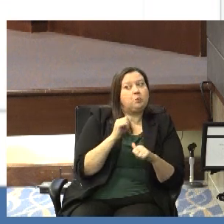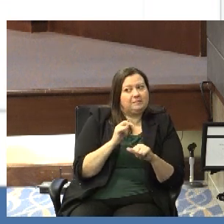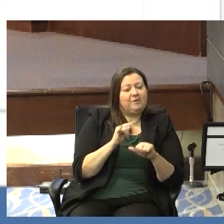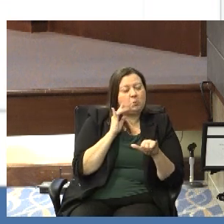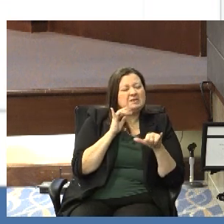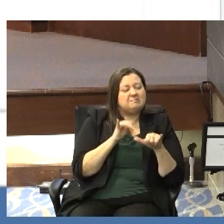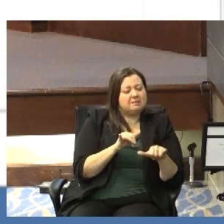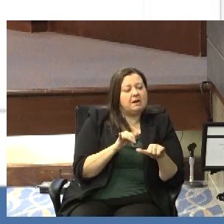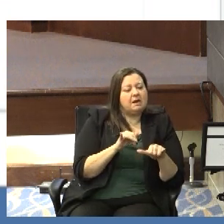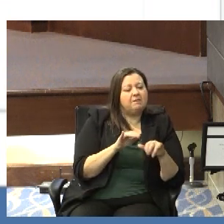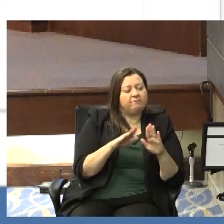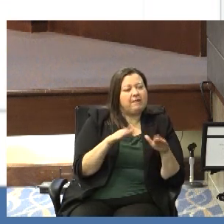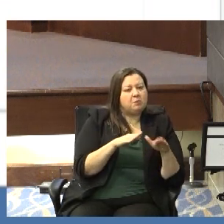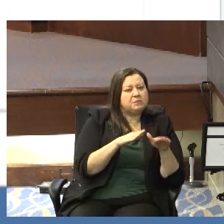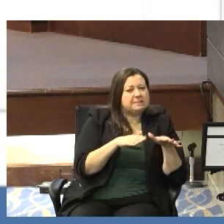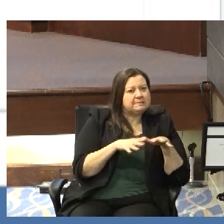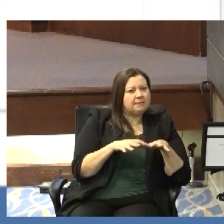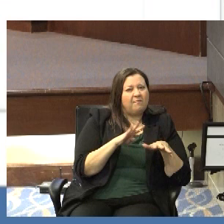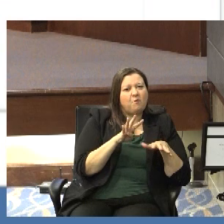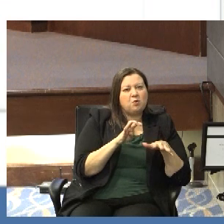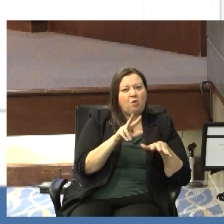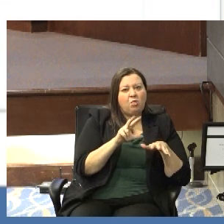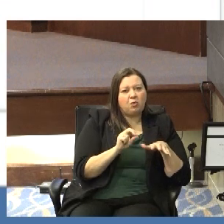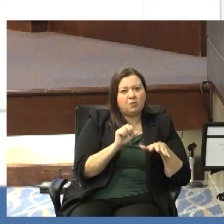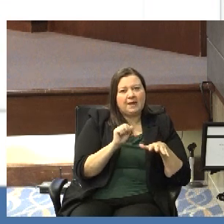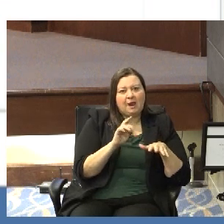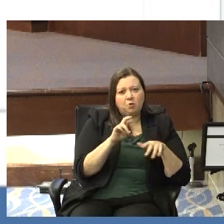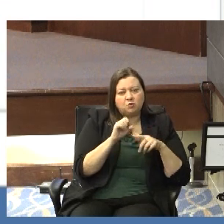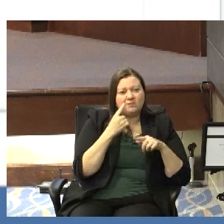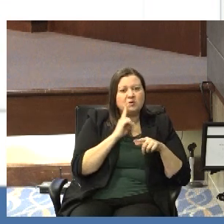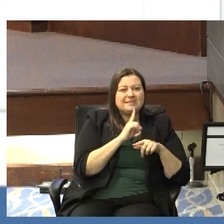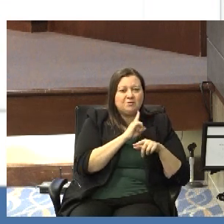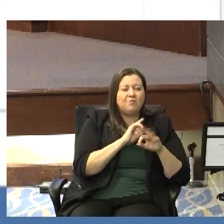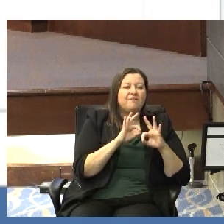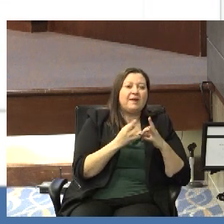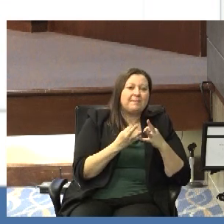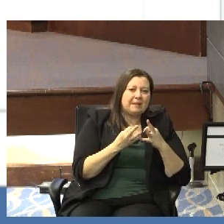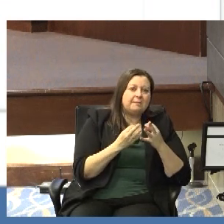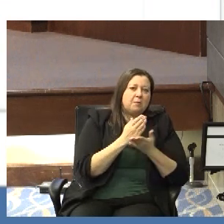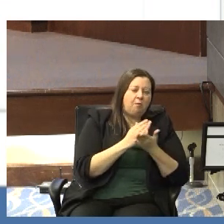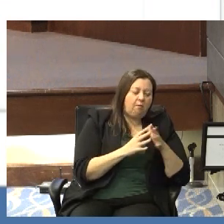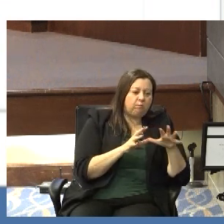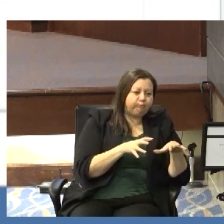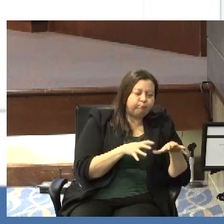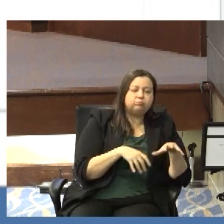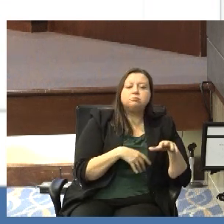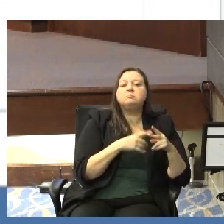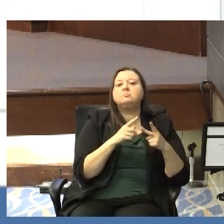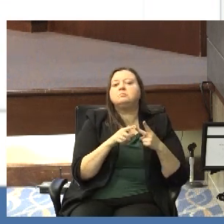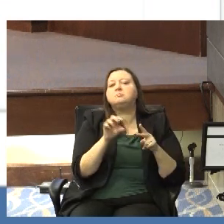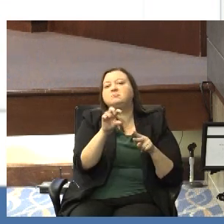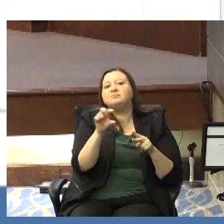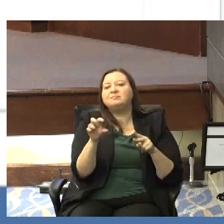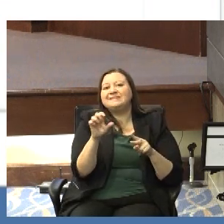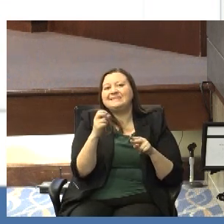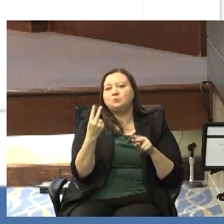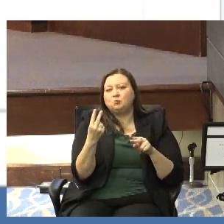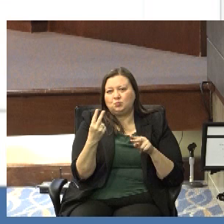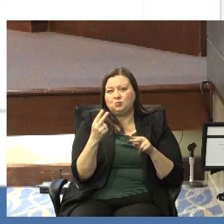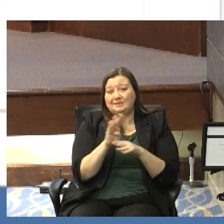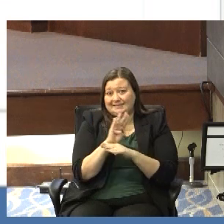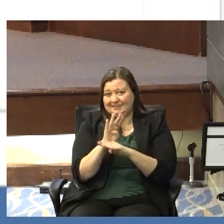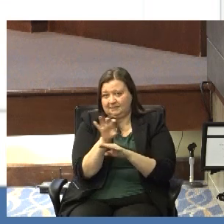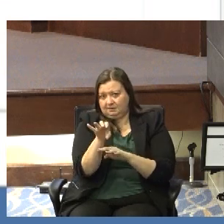property, which is about 430 acres. That would be for the single family portion of it. And then the C2